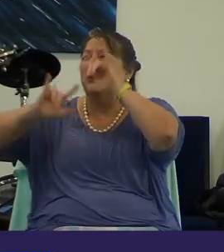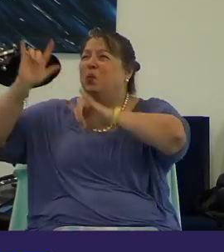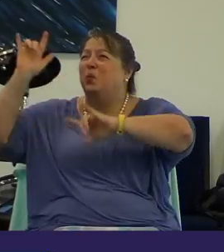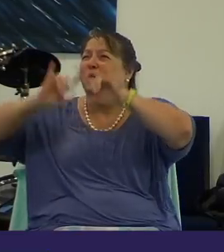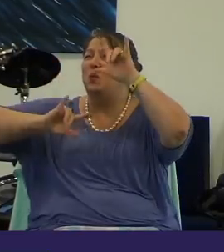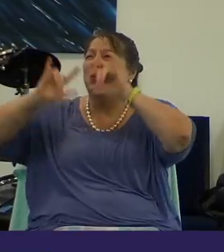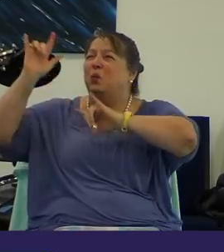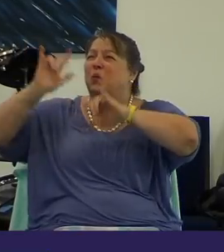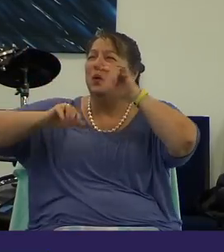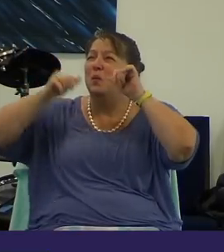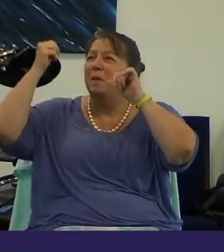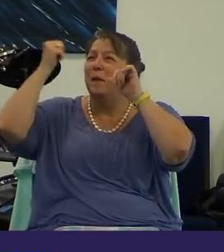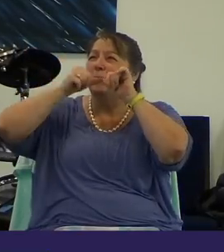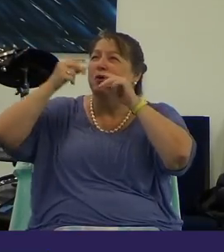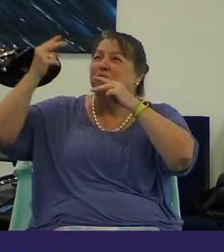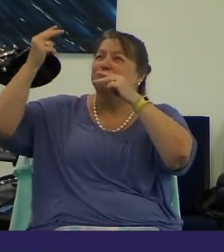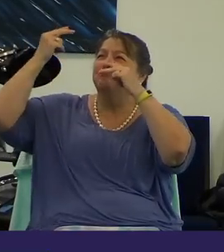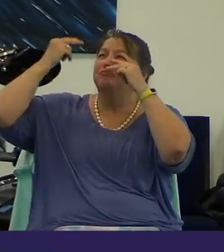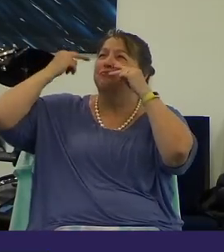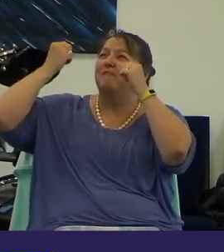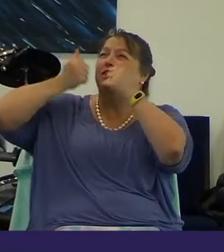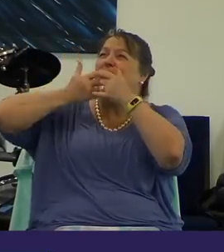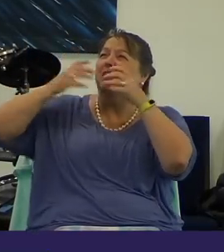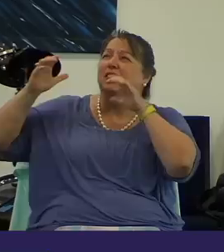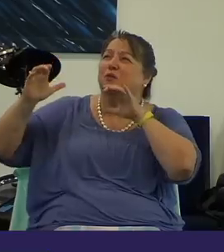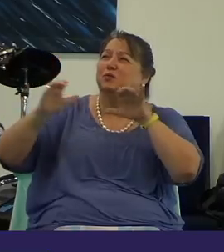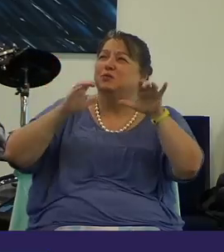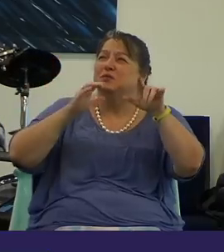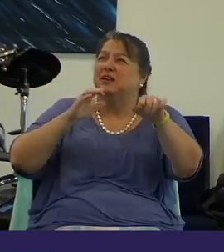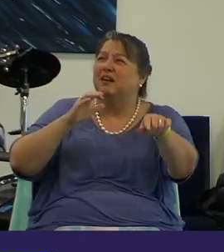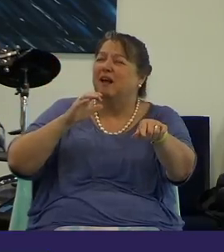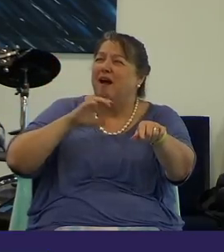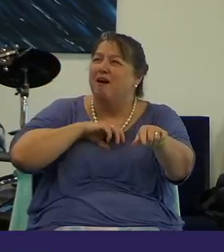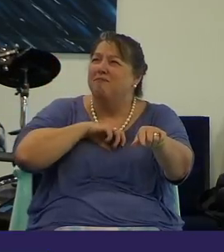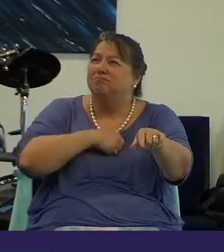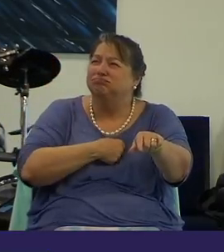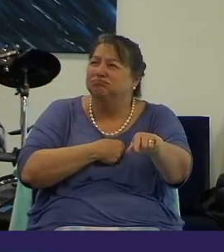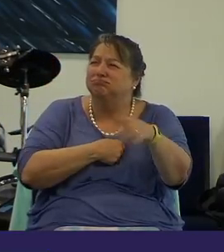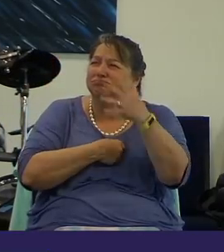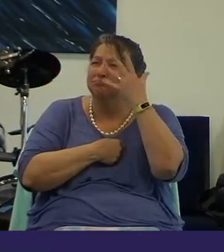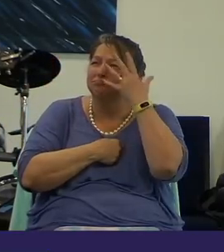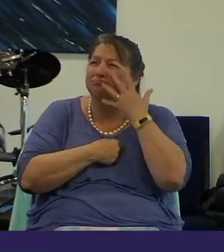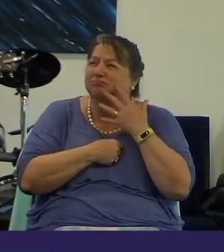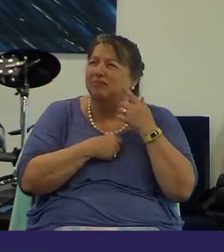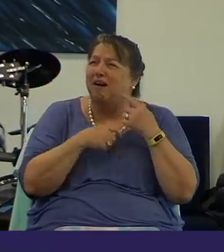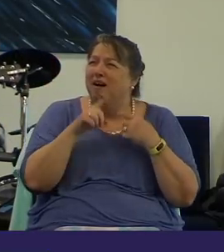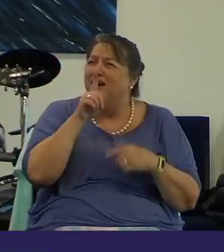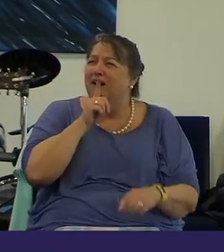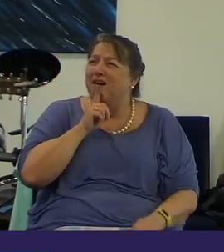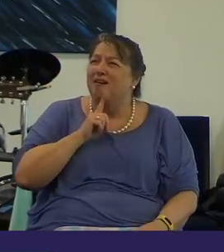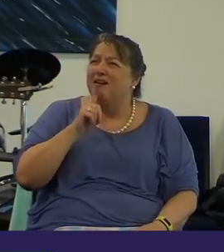at Gethsemane. The pain, the agony, the tears, the sadness, the emotions.